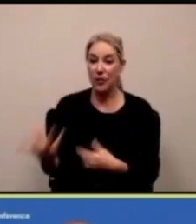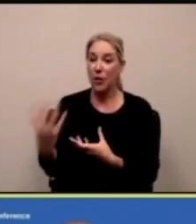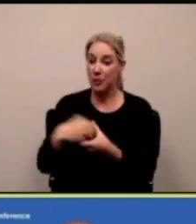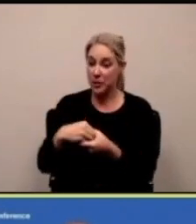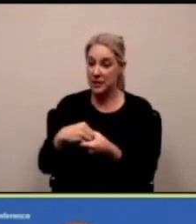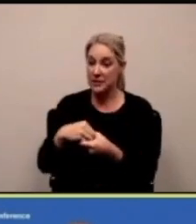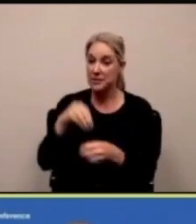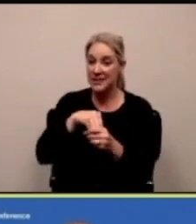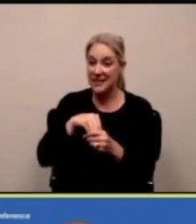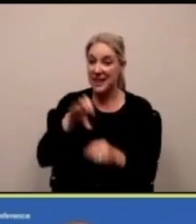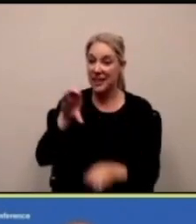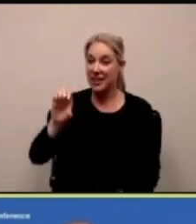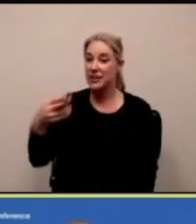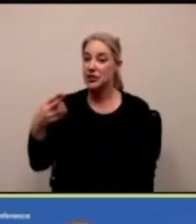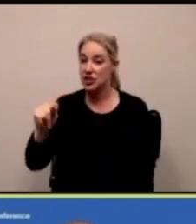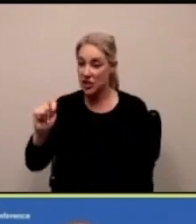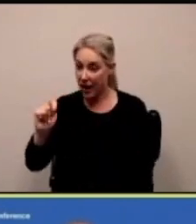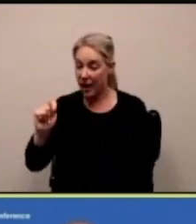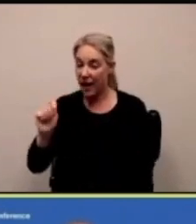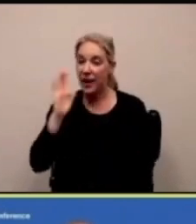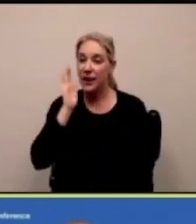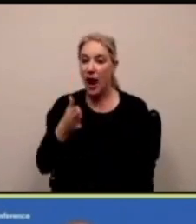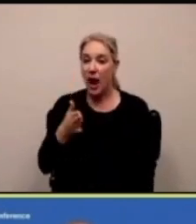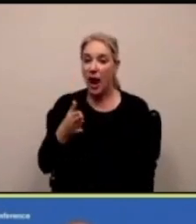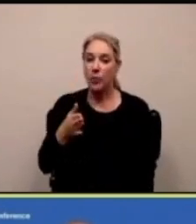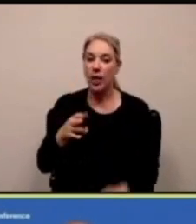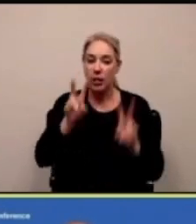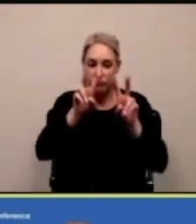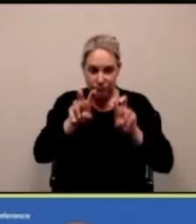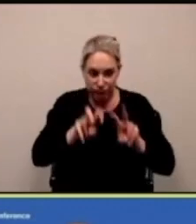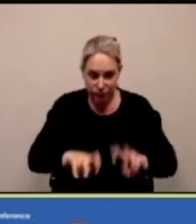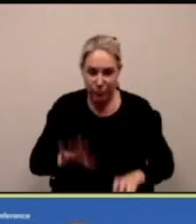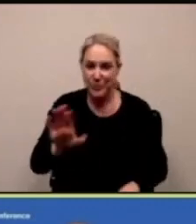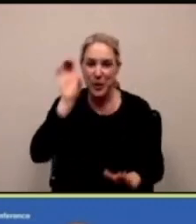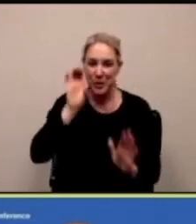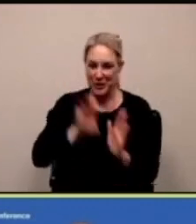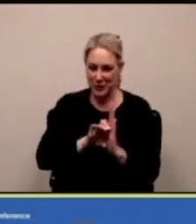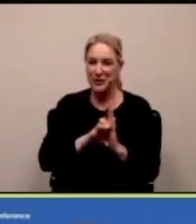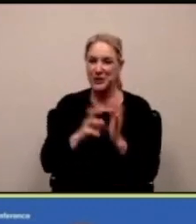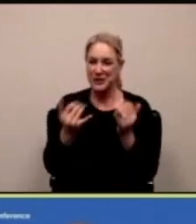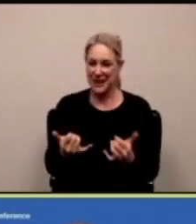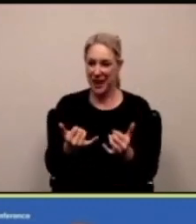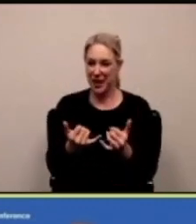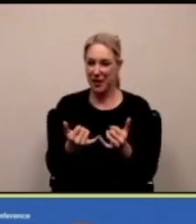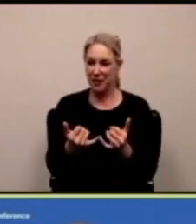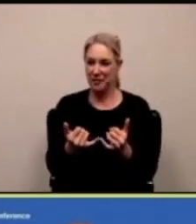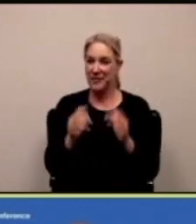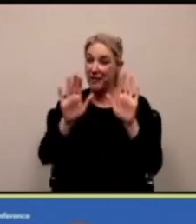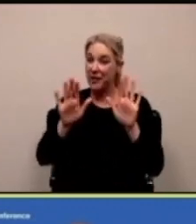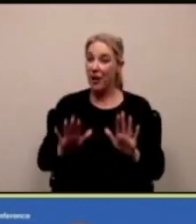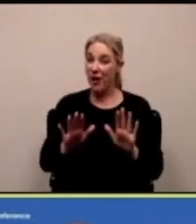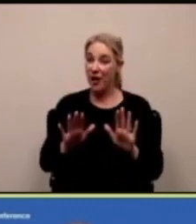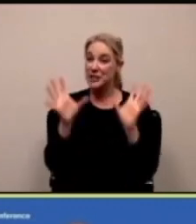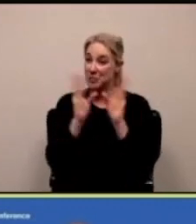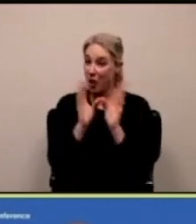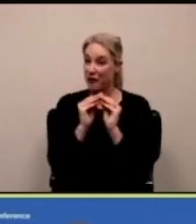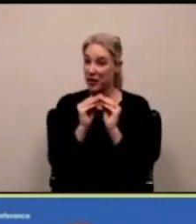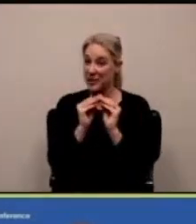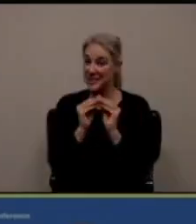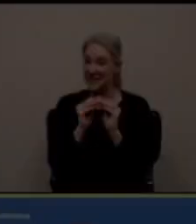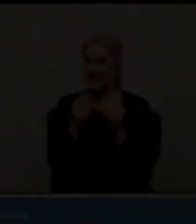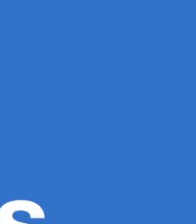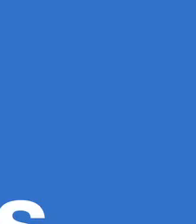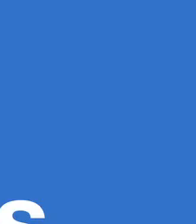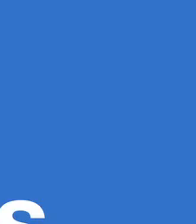I love all the pictures. I'm going to go back and look through some of them now. And so have a great rest of your conference, everybody.